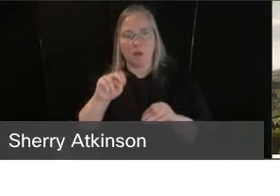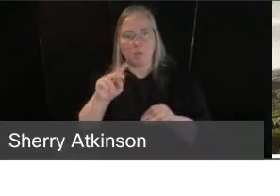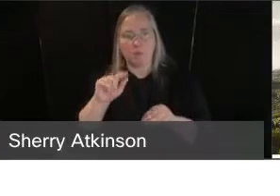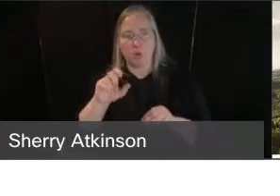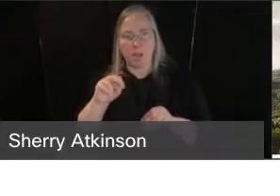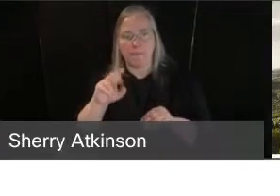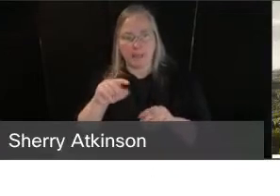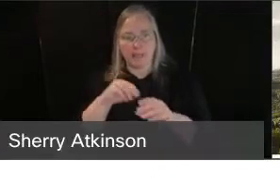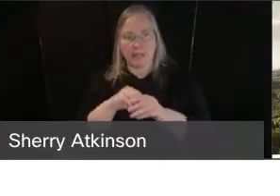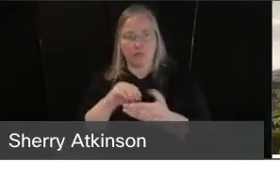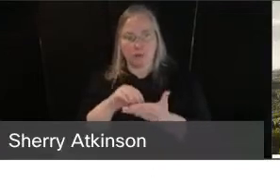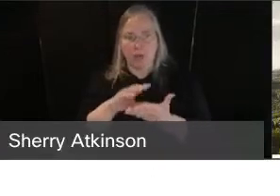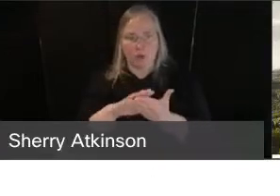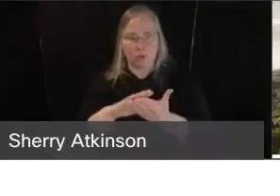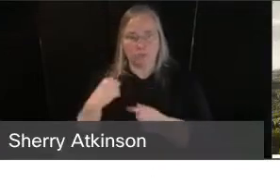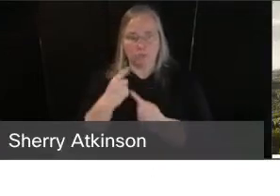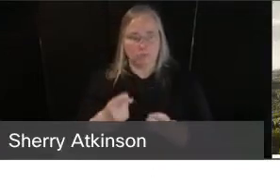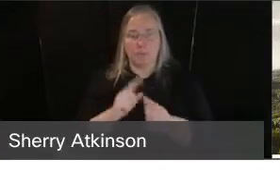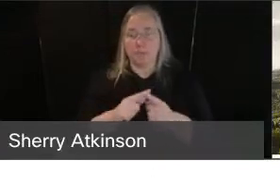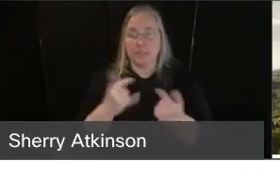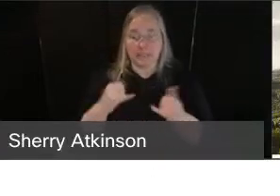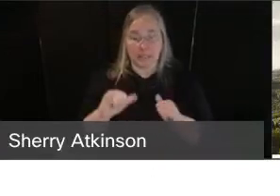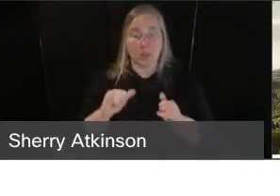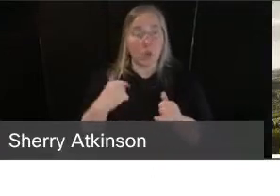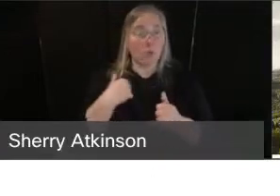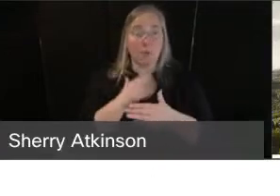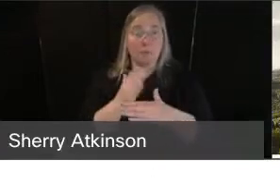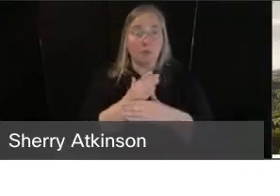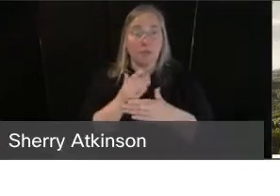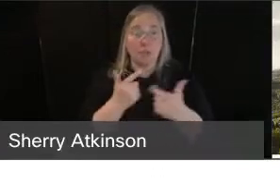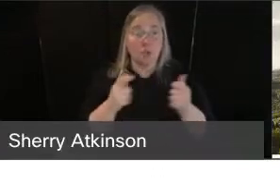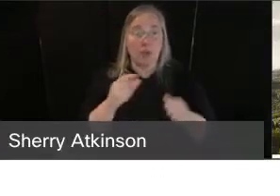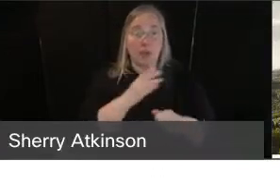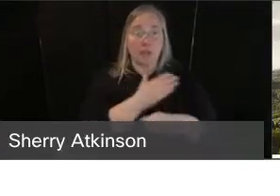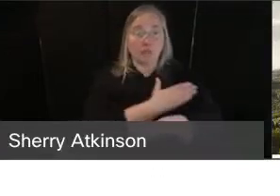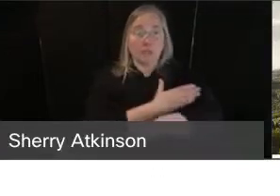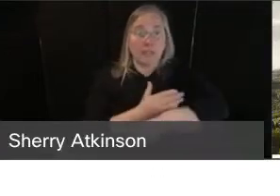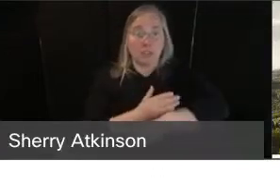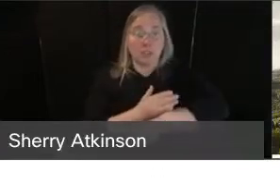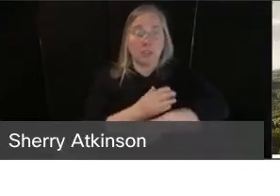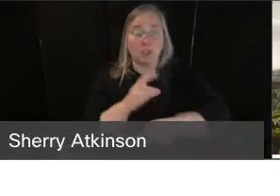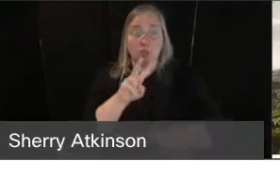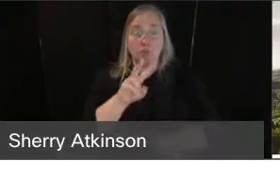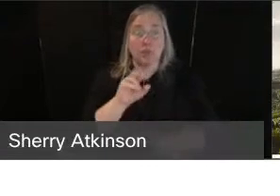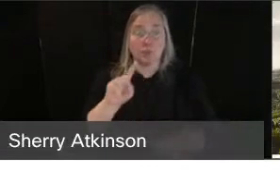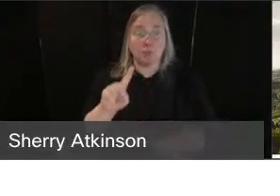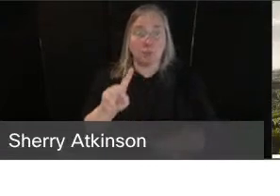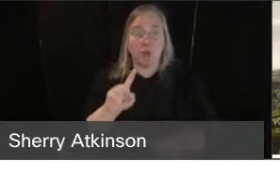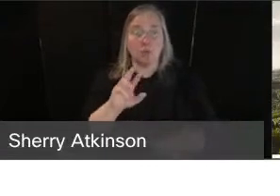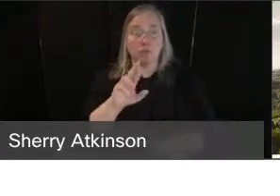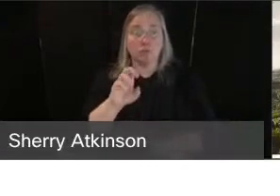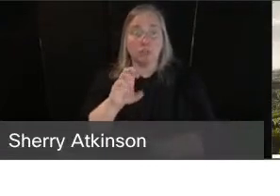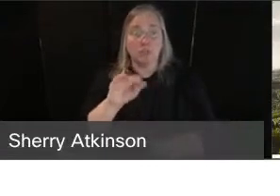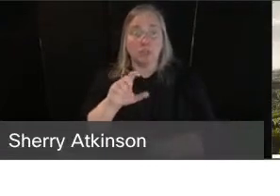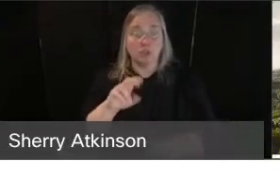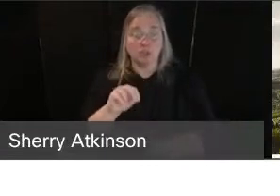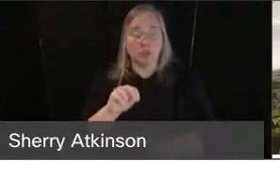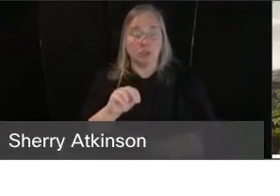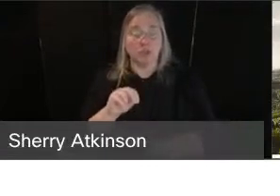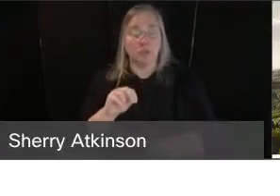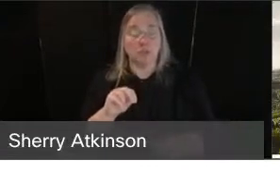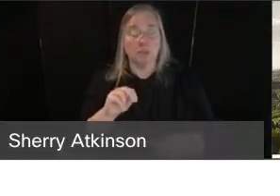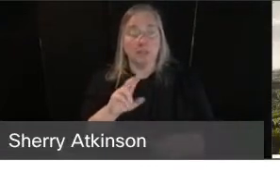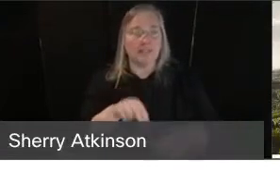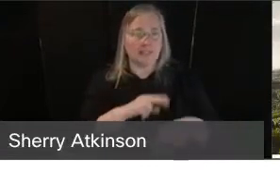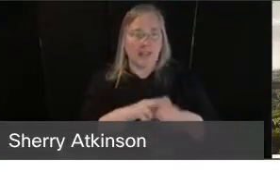now, we're somewhere between the Great Recession and the 2001 recession nationally. So we're not out of the woods yet. Things are still